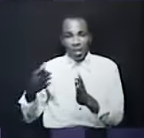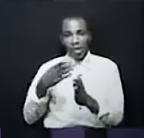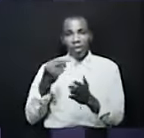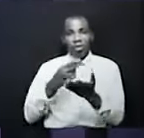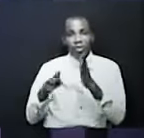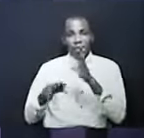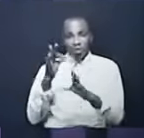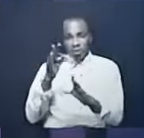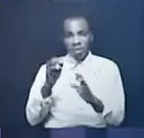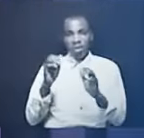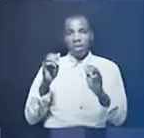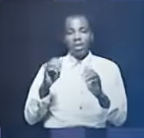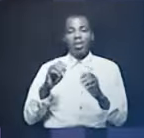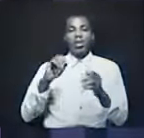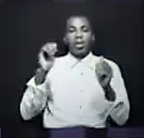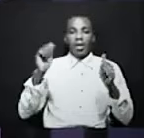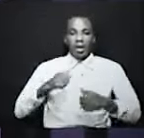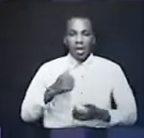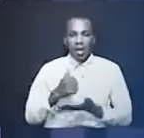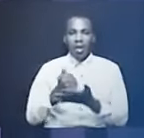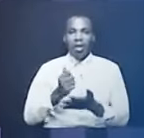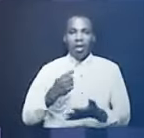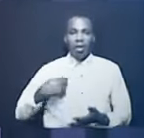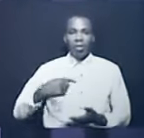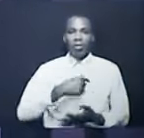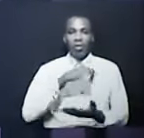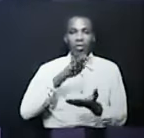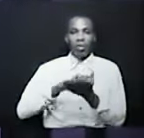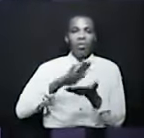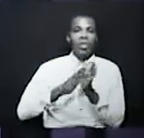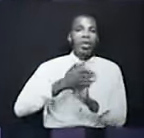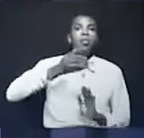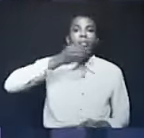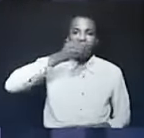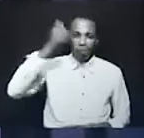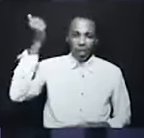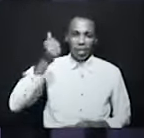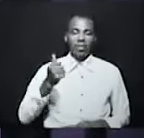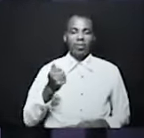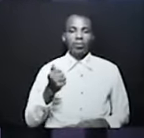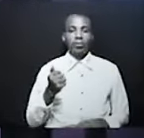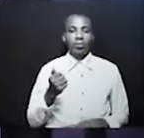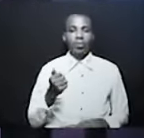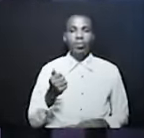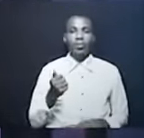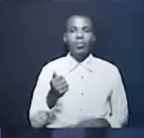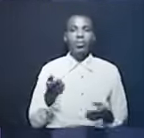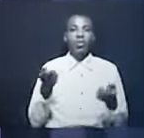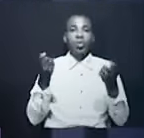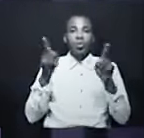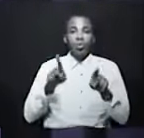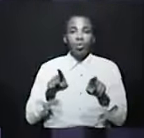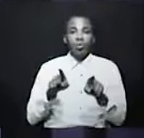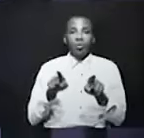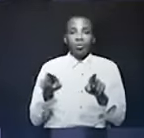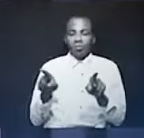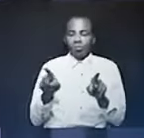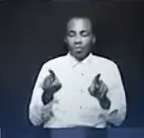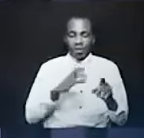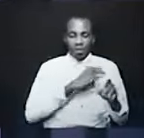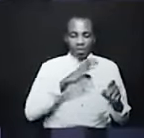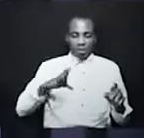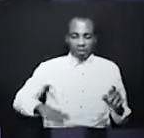now we should do better. We should really do better. Now, when two Christians walk